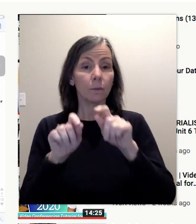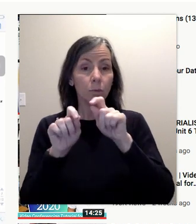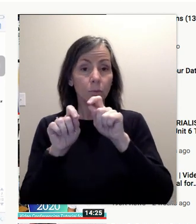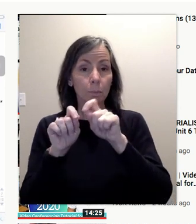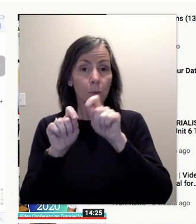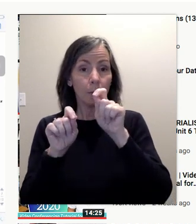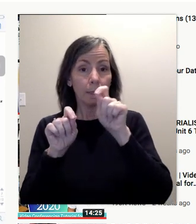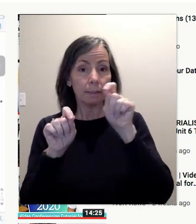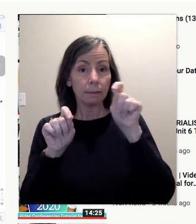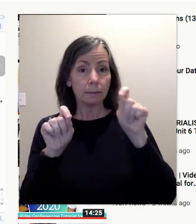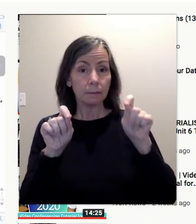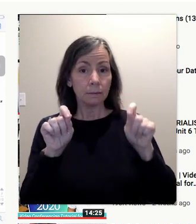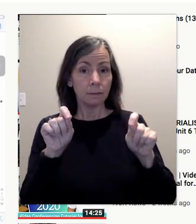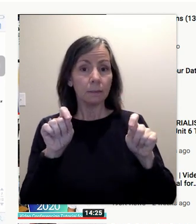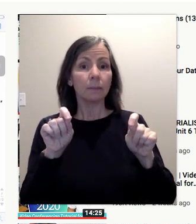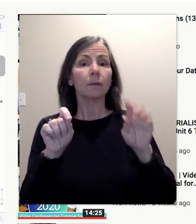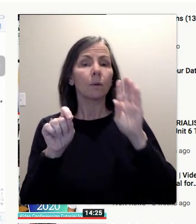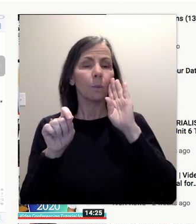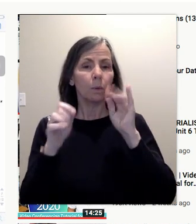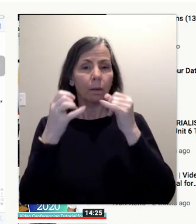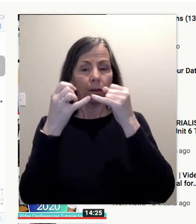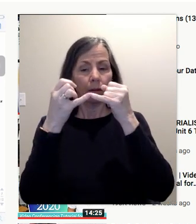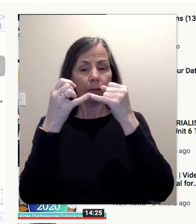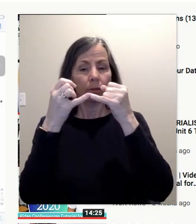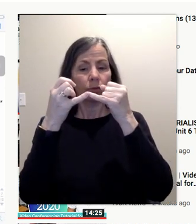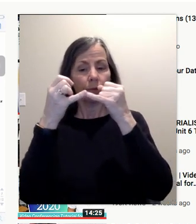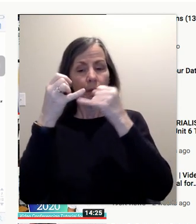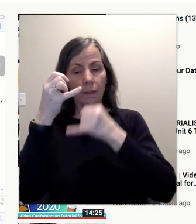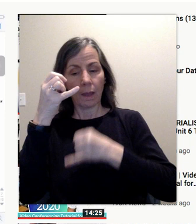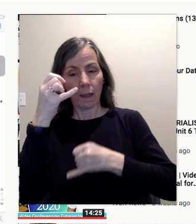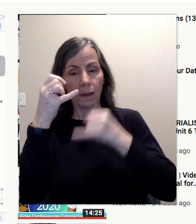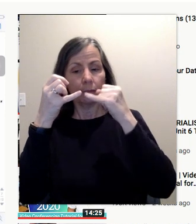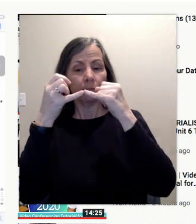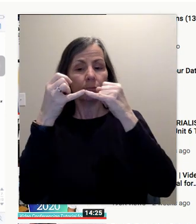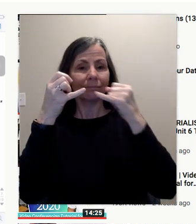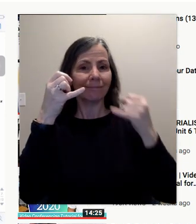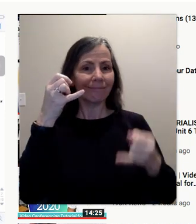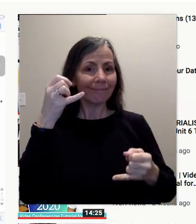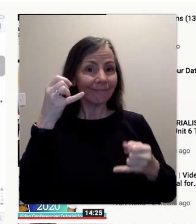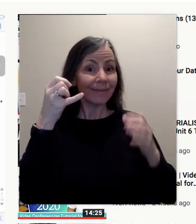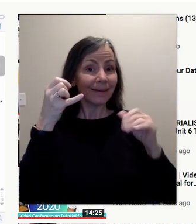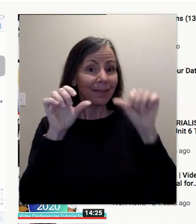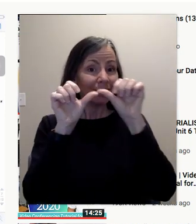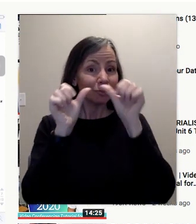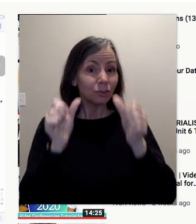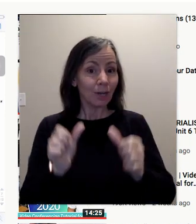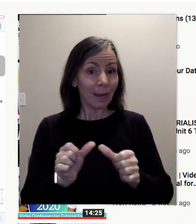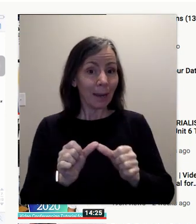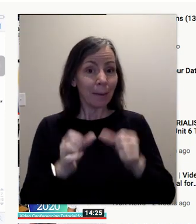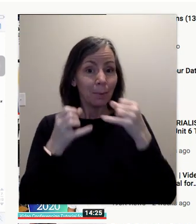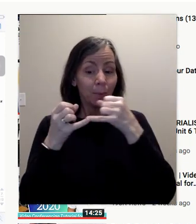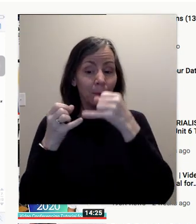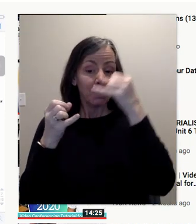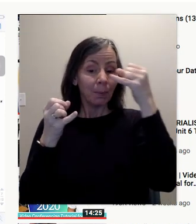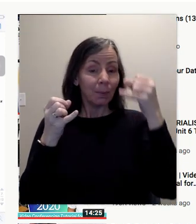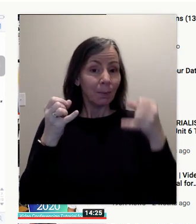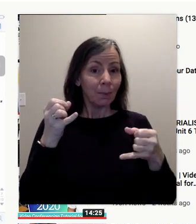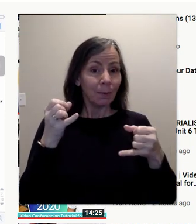through these lines. See, we get this nice parabola shape when we connect these lines,